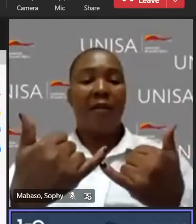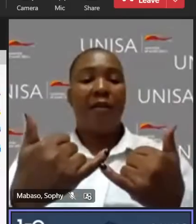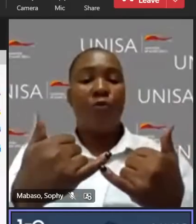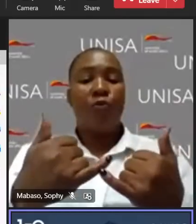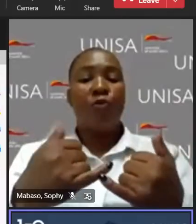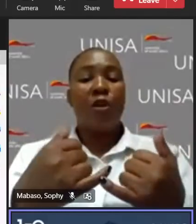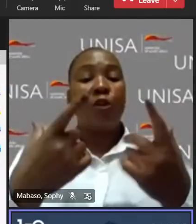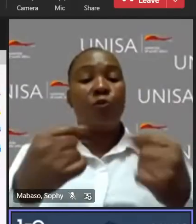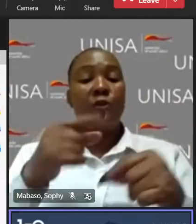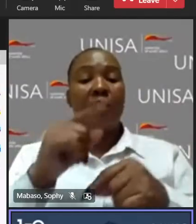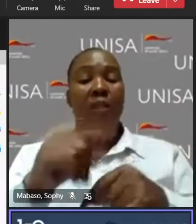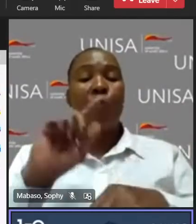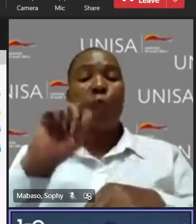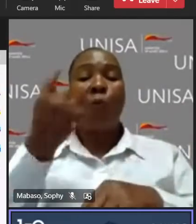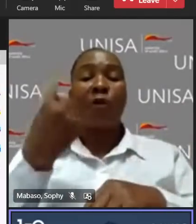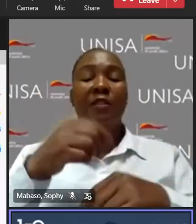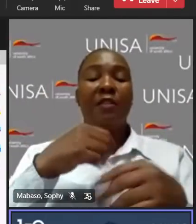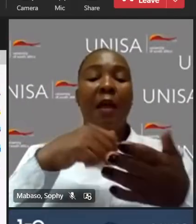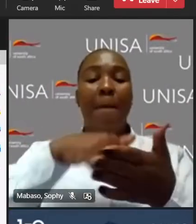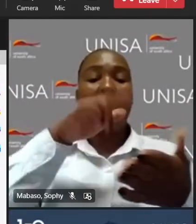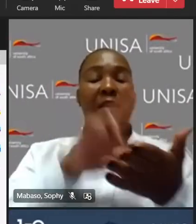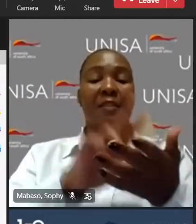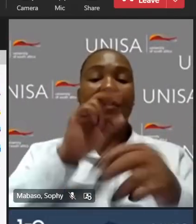application period. Register.